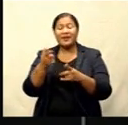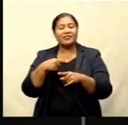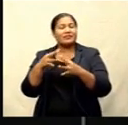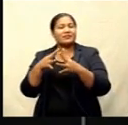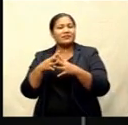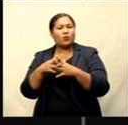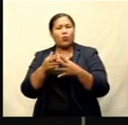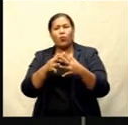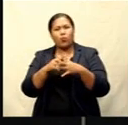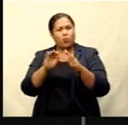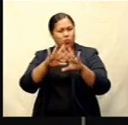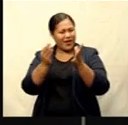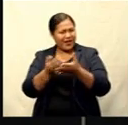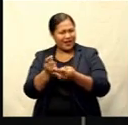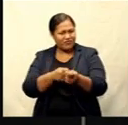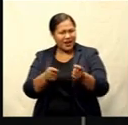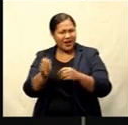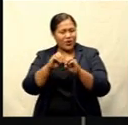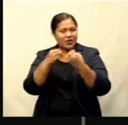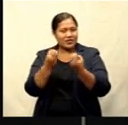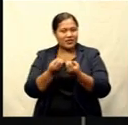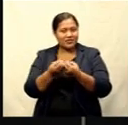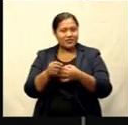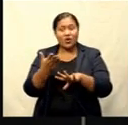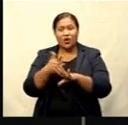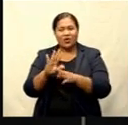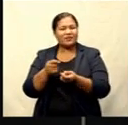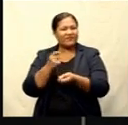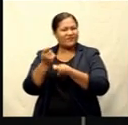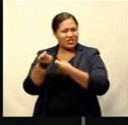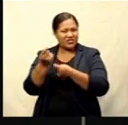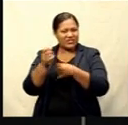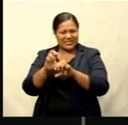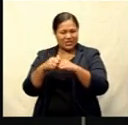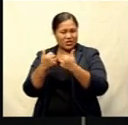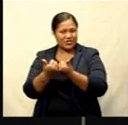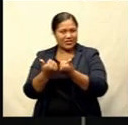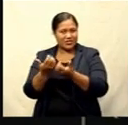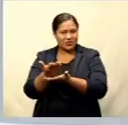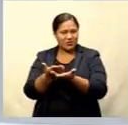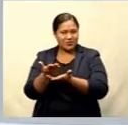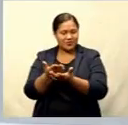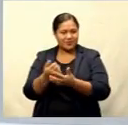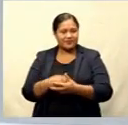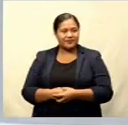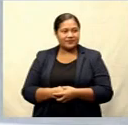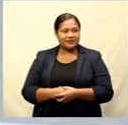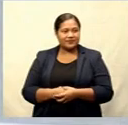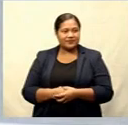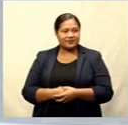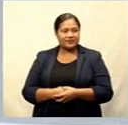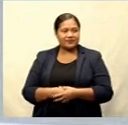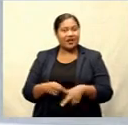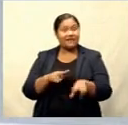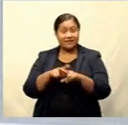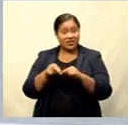Organization's new subsidies agreement on fisheries negotiations. Christiana Uluwai reports. Fiji, the floor is